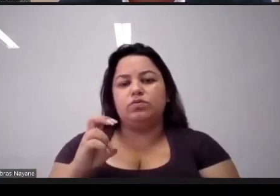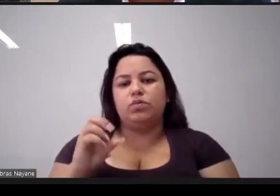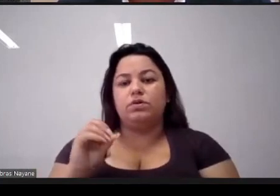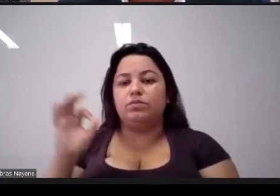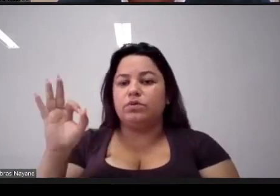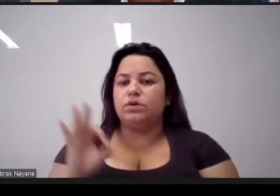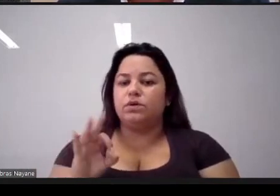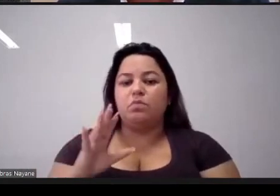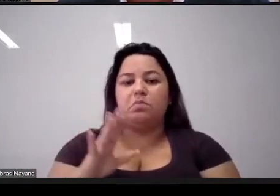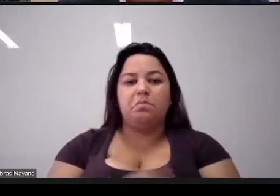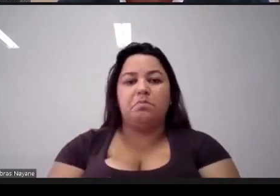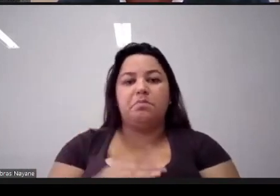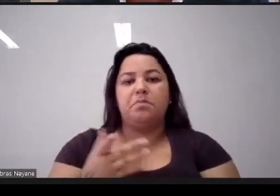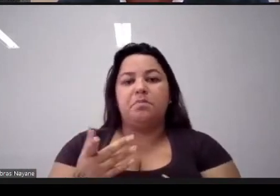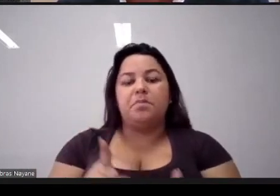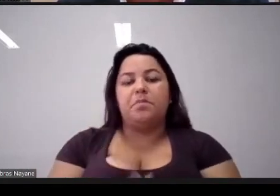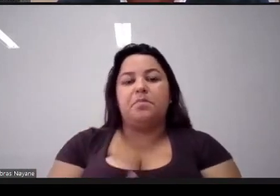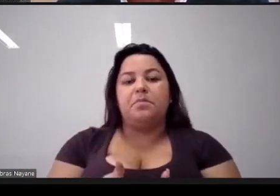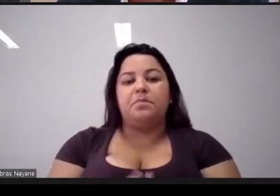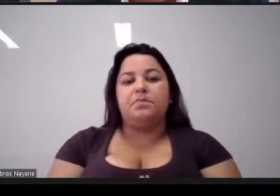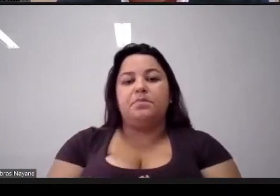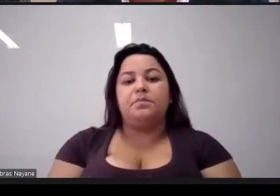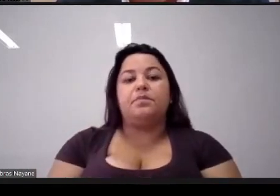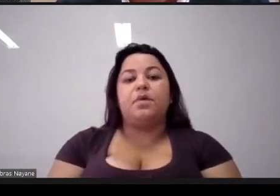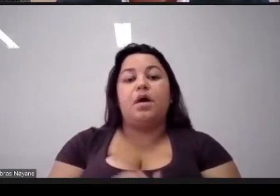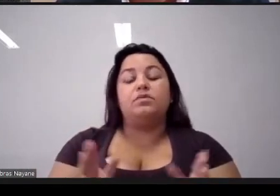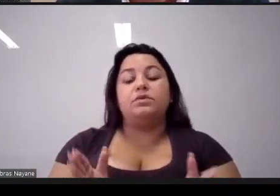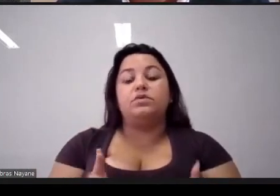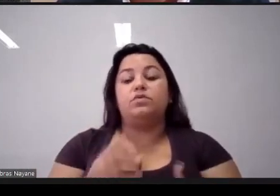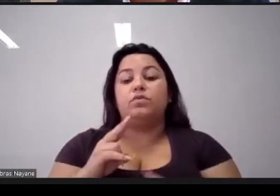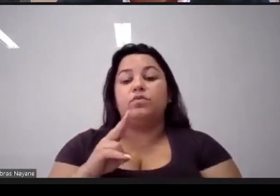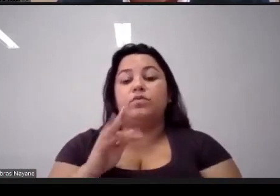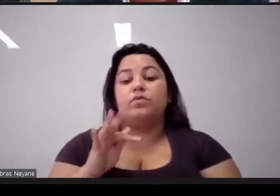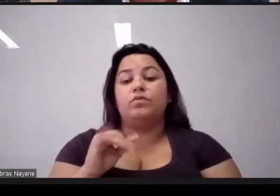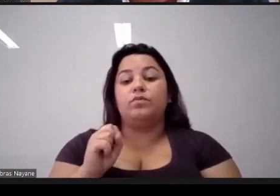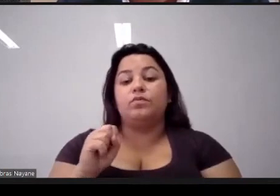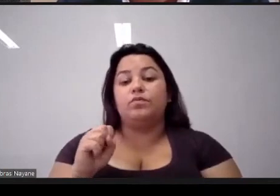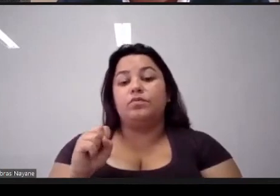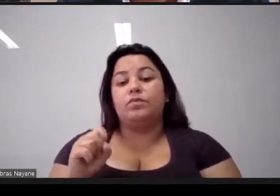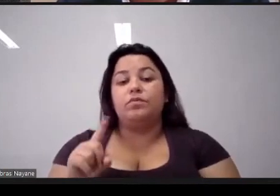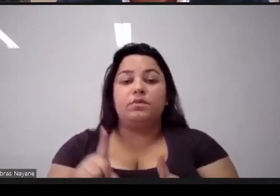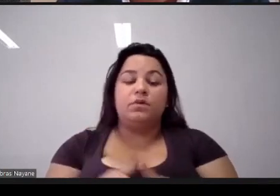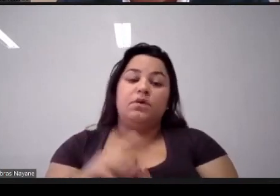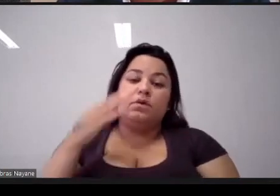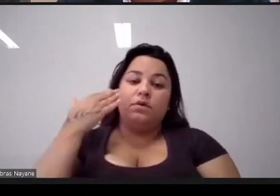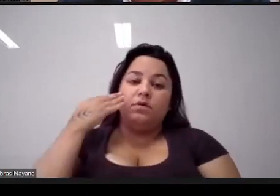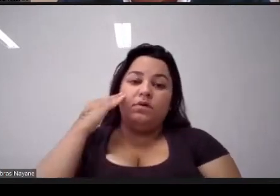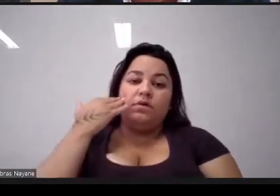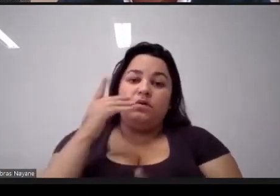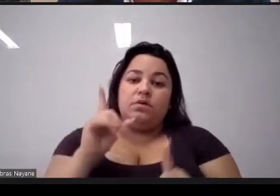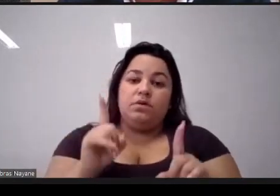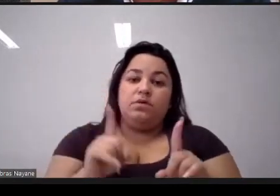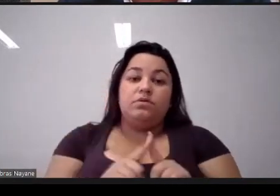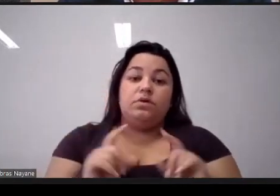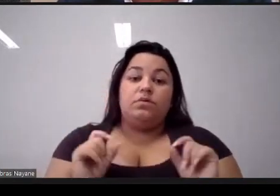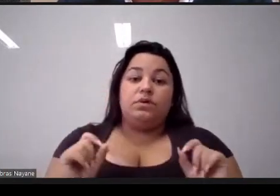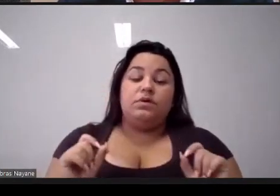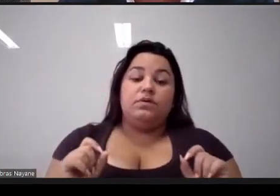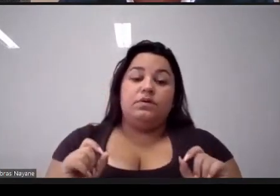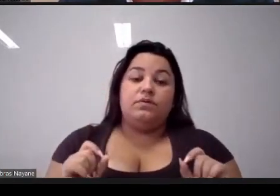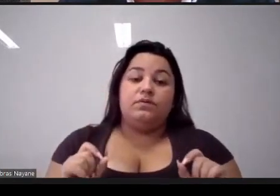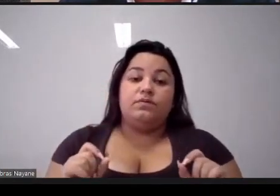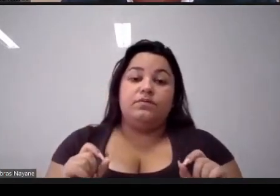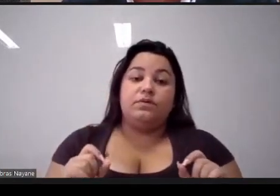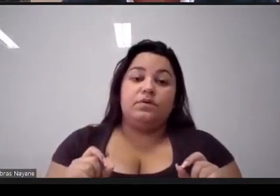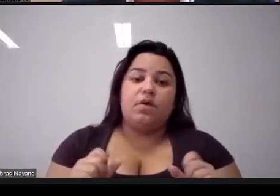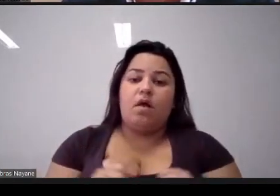And the tax incentives, as I understand it, have been largely removed. But I think